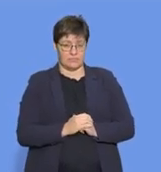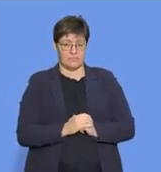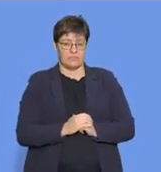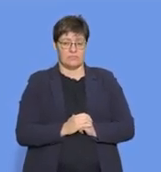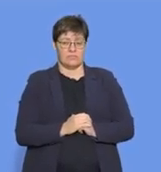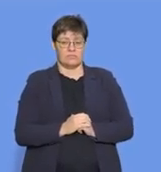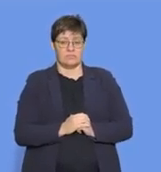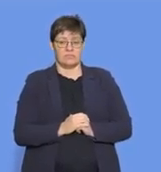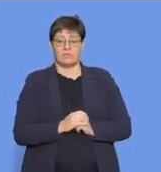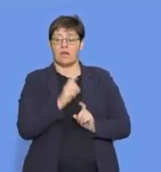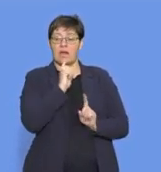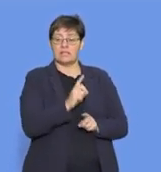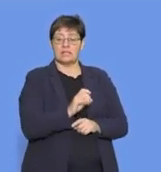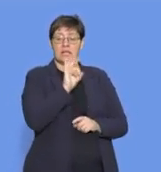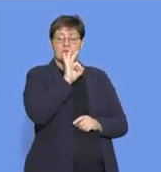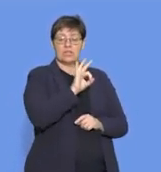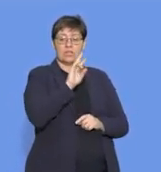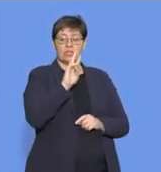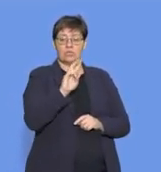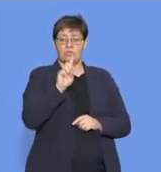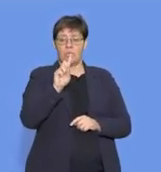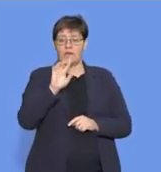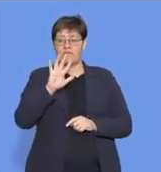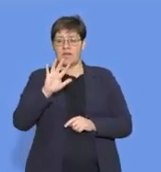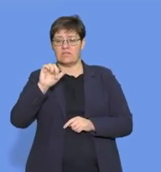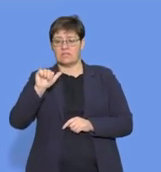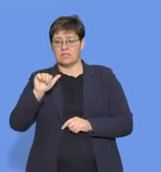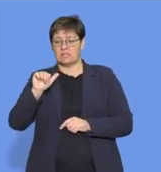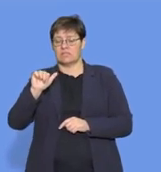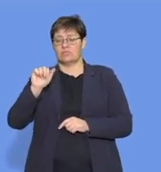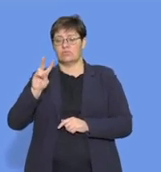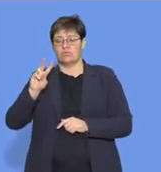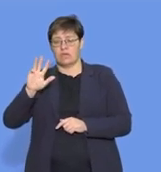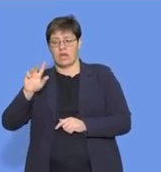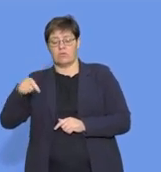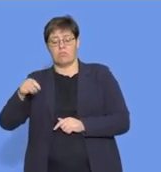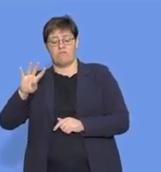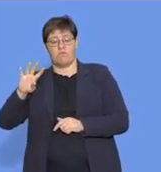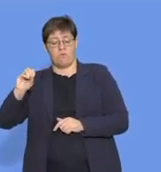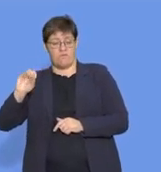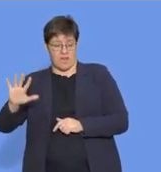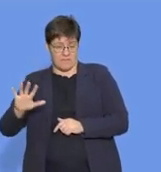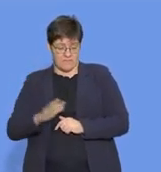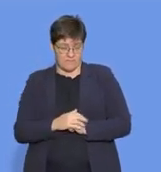degrees. And so our answer is approximately